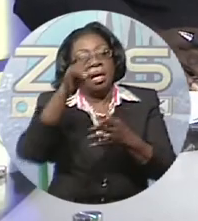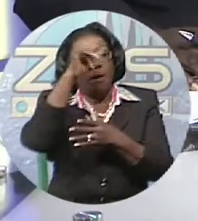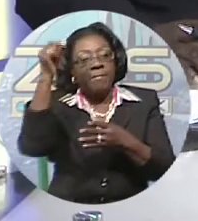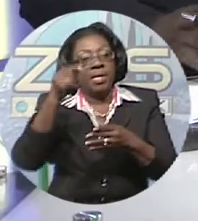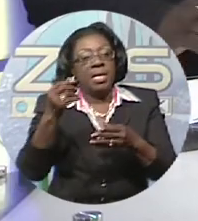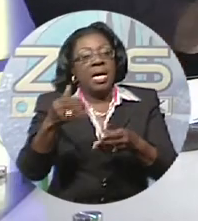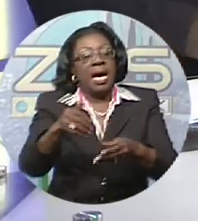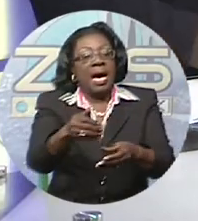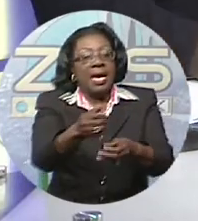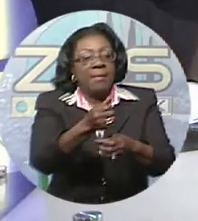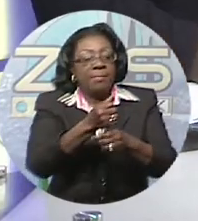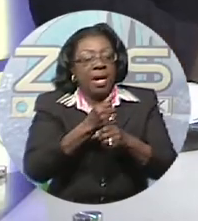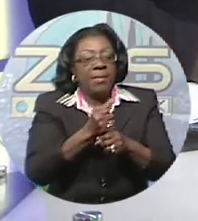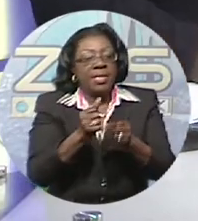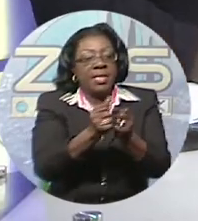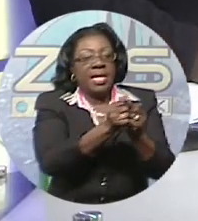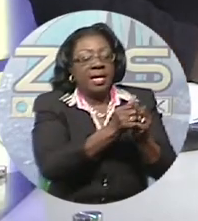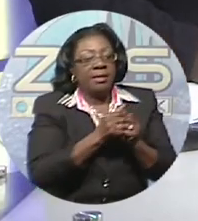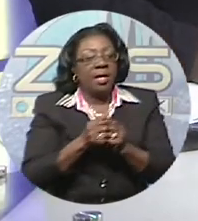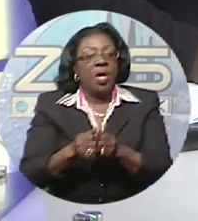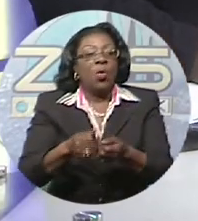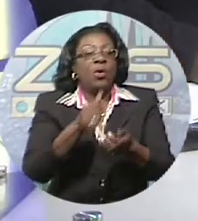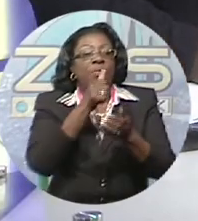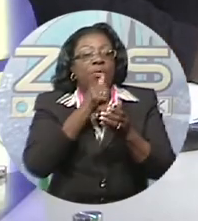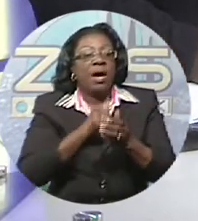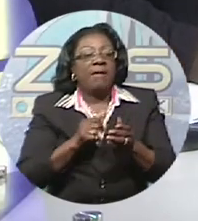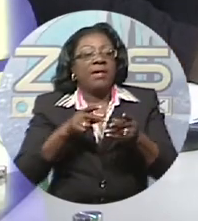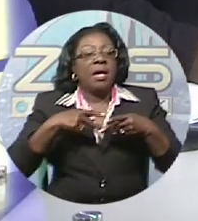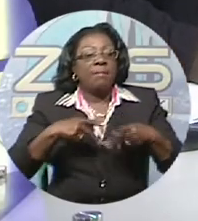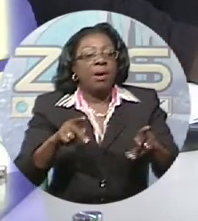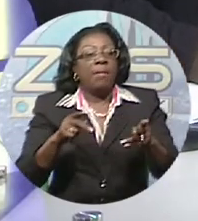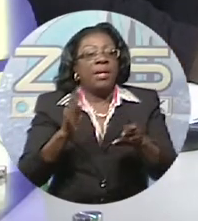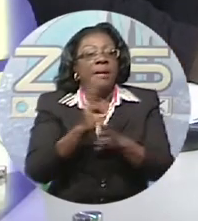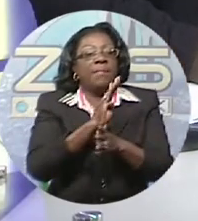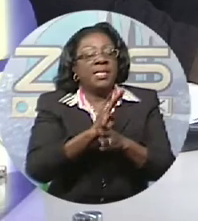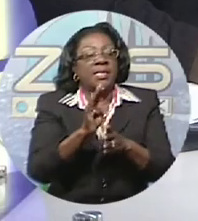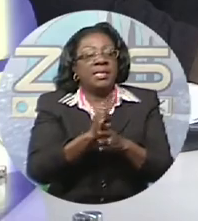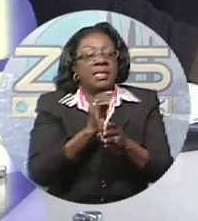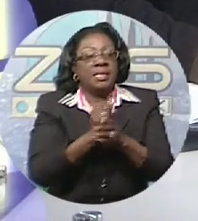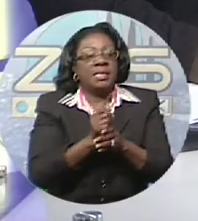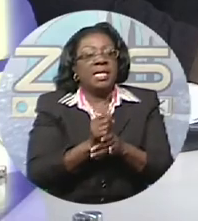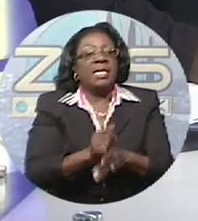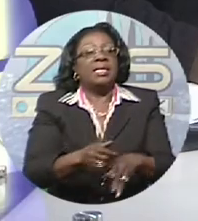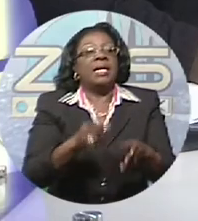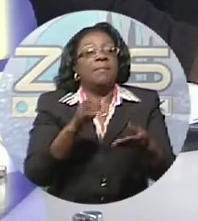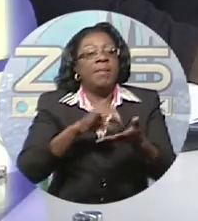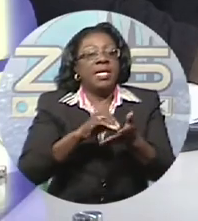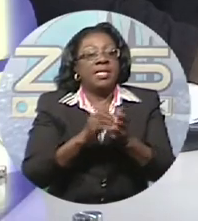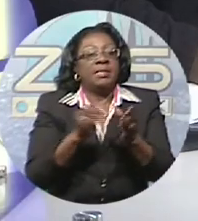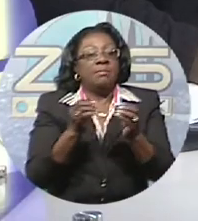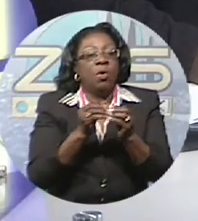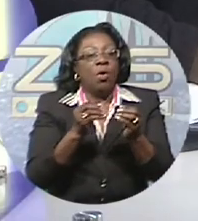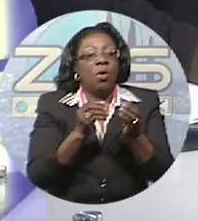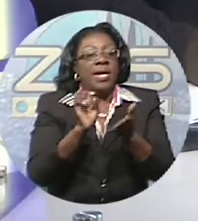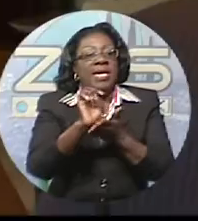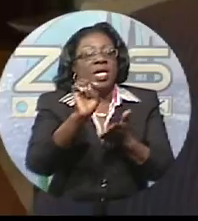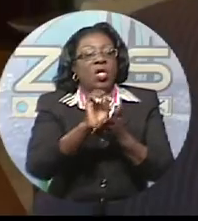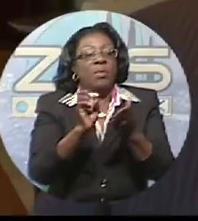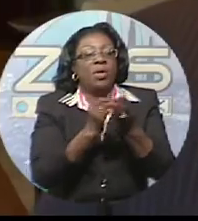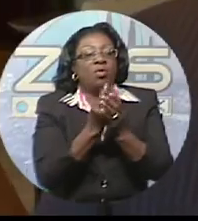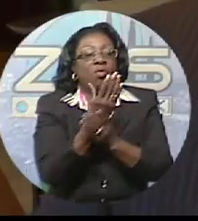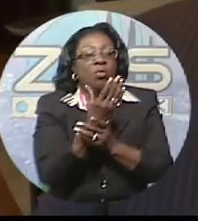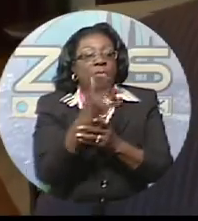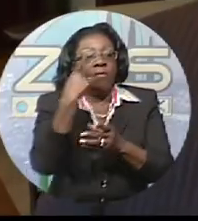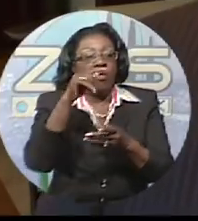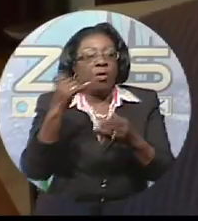embracing public and private sector partnership. That move, he believes, will assist in the country's economic growth and development. We, of course,